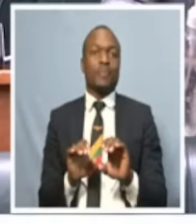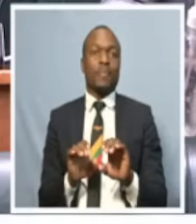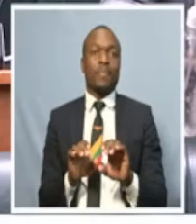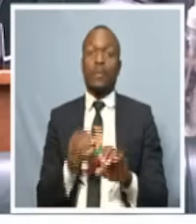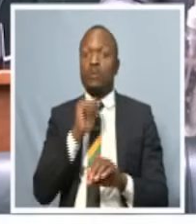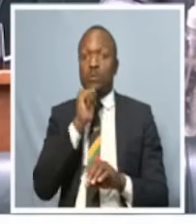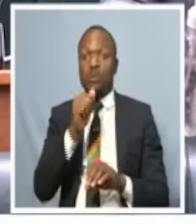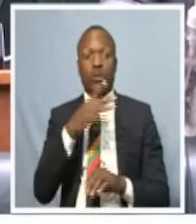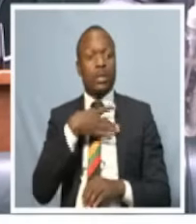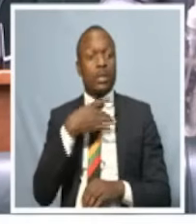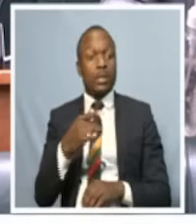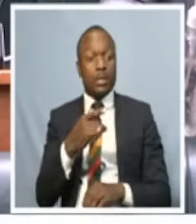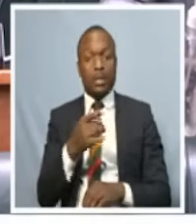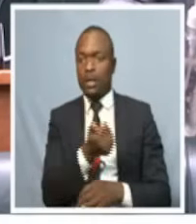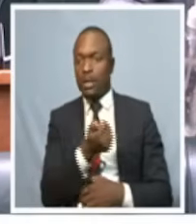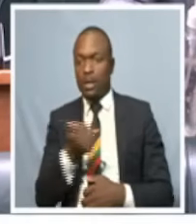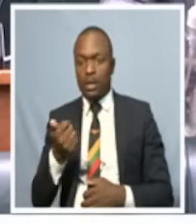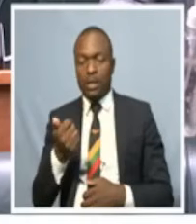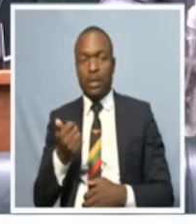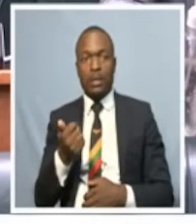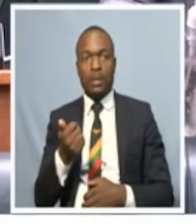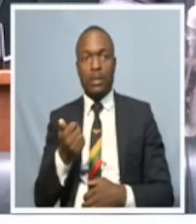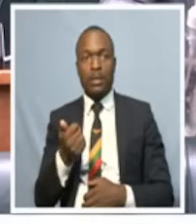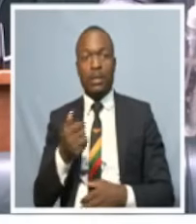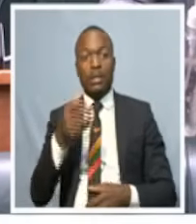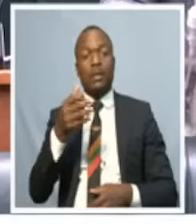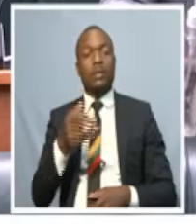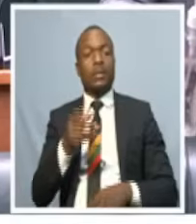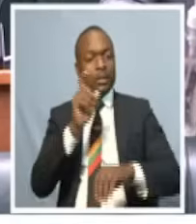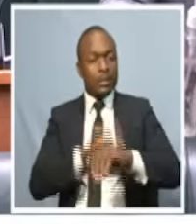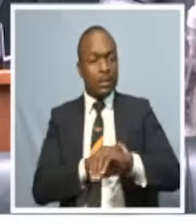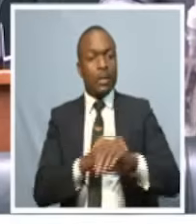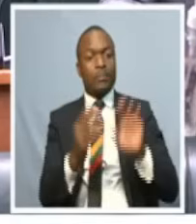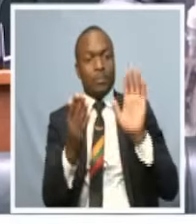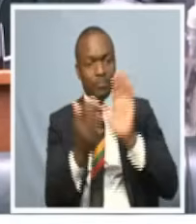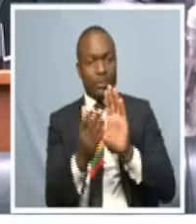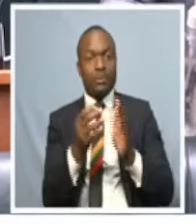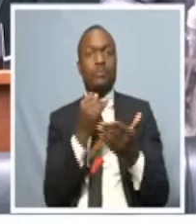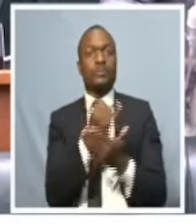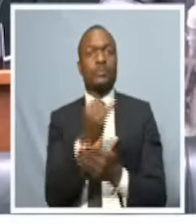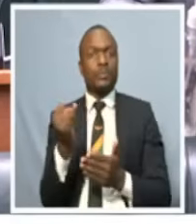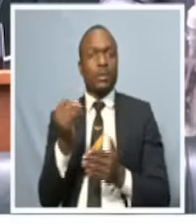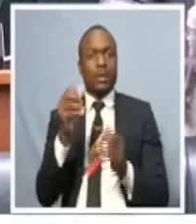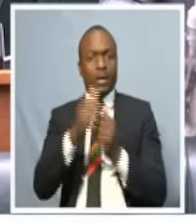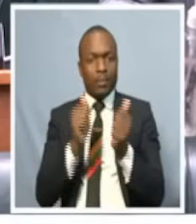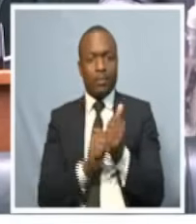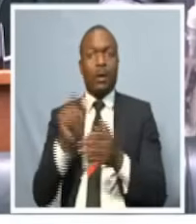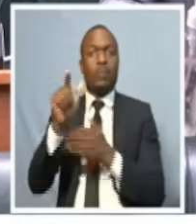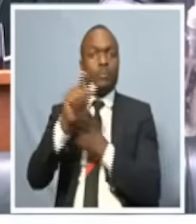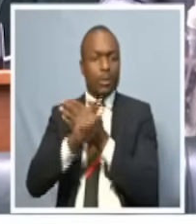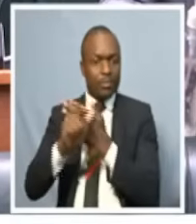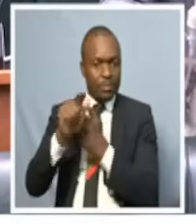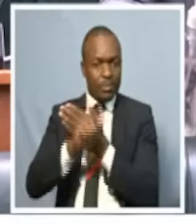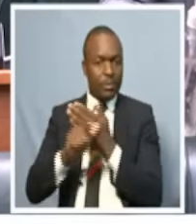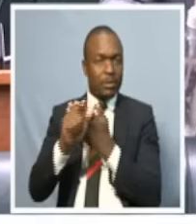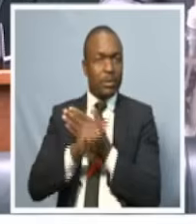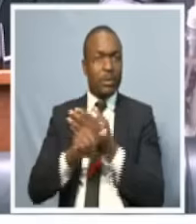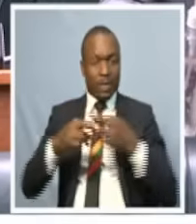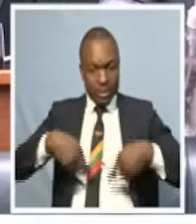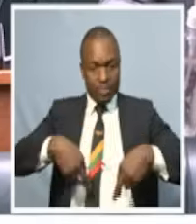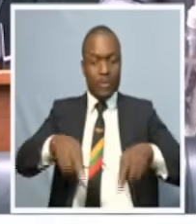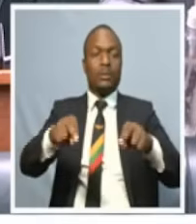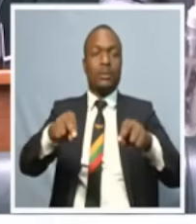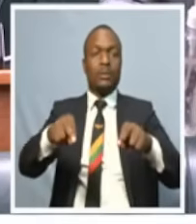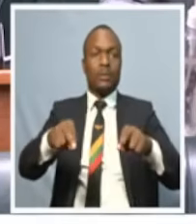We are not like others when there were issues pertaining to cameras along the